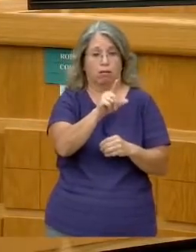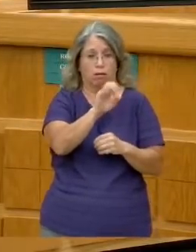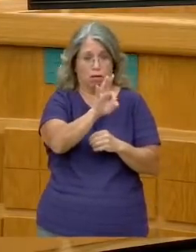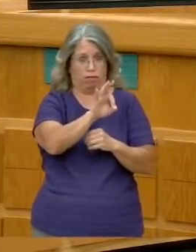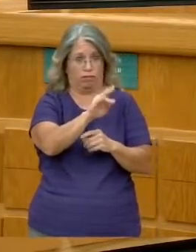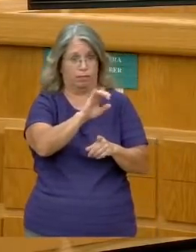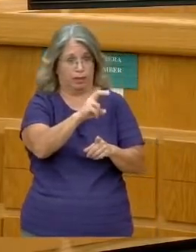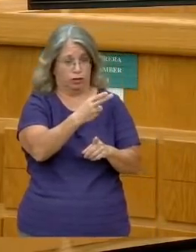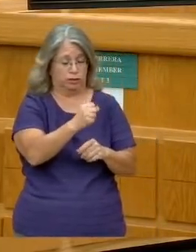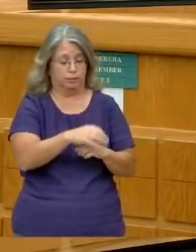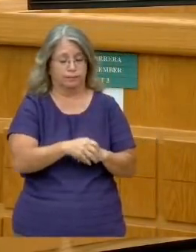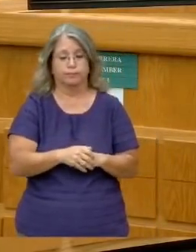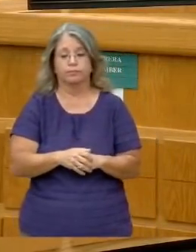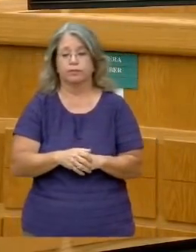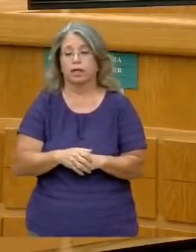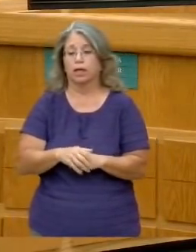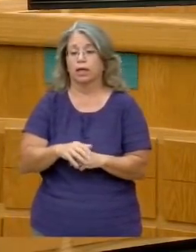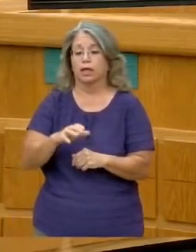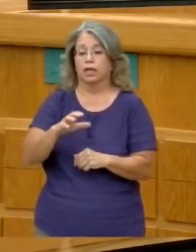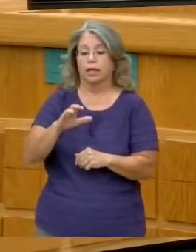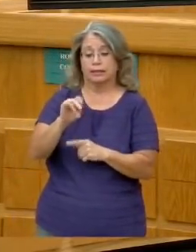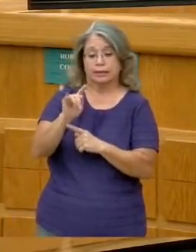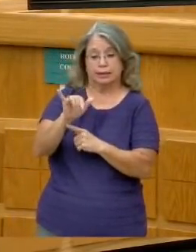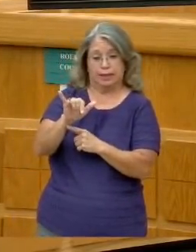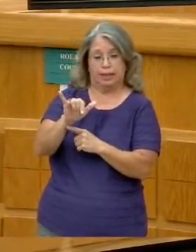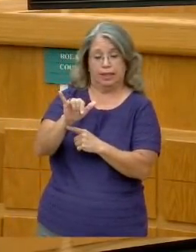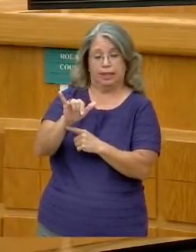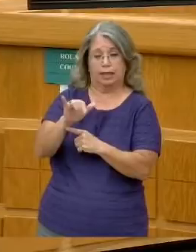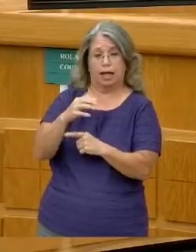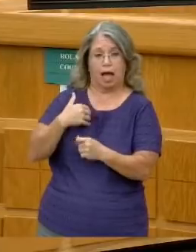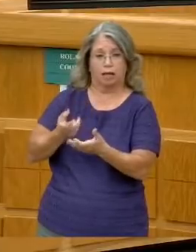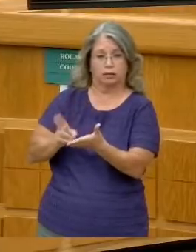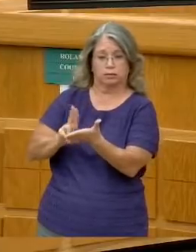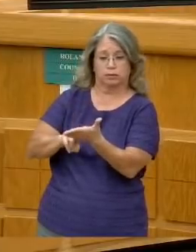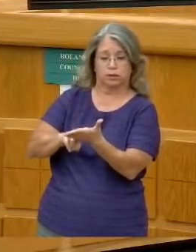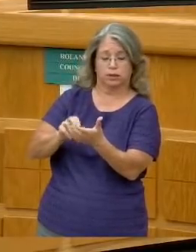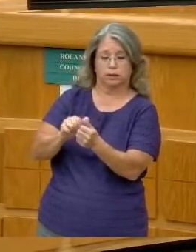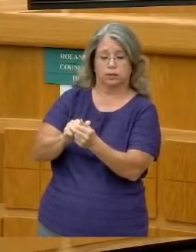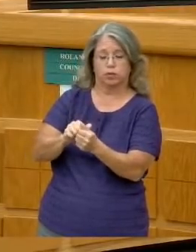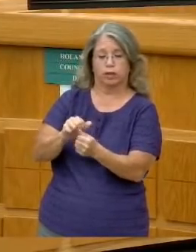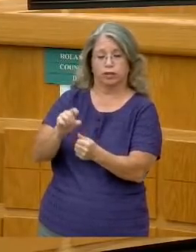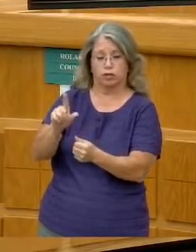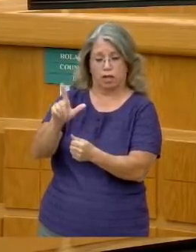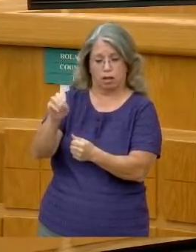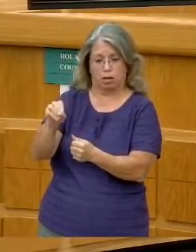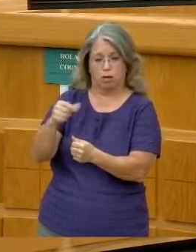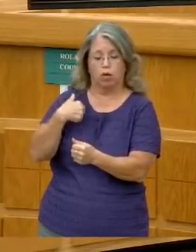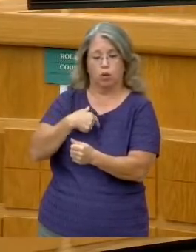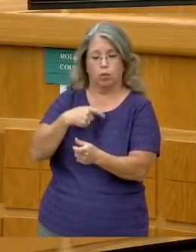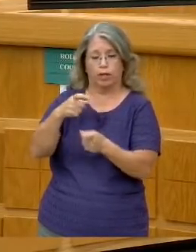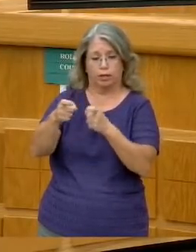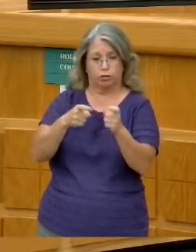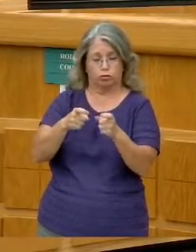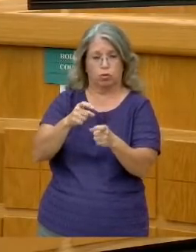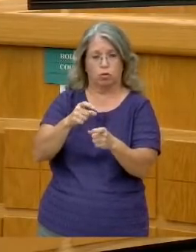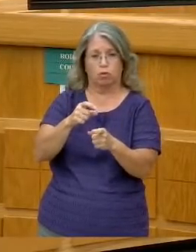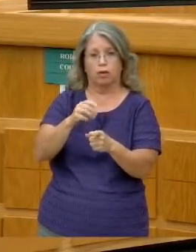through a lease with the GLO, controls the Bay beaches. And so that means North Beach and McGee Beach.